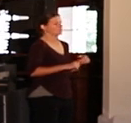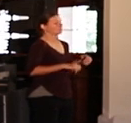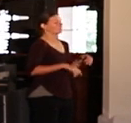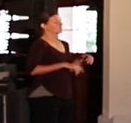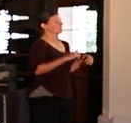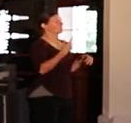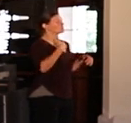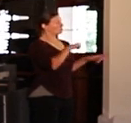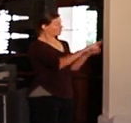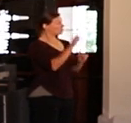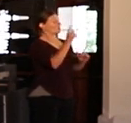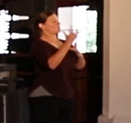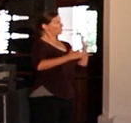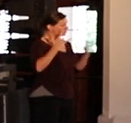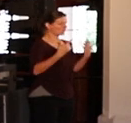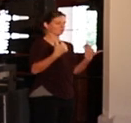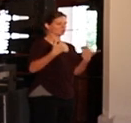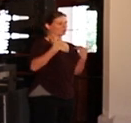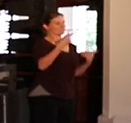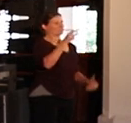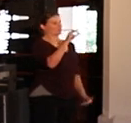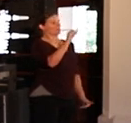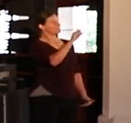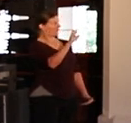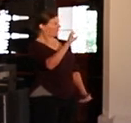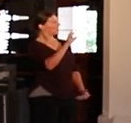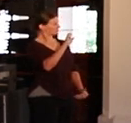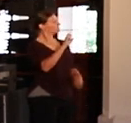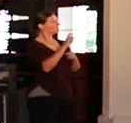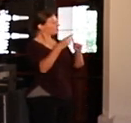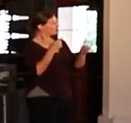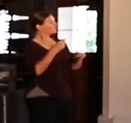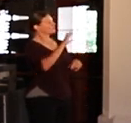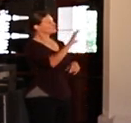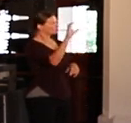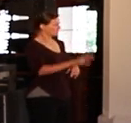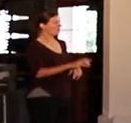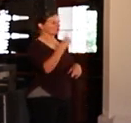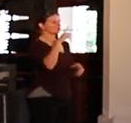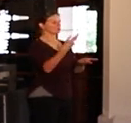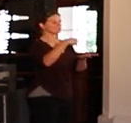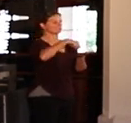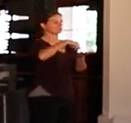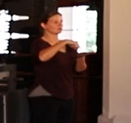And we're thrilled also to have with us our Posse Scholars from Chicago. Posse Scholars, can you stand